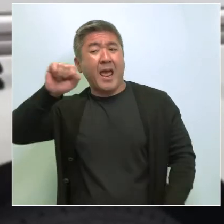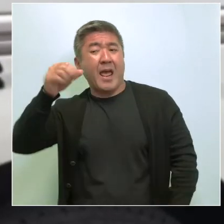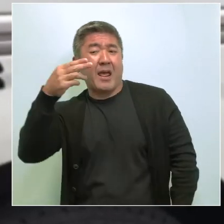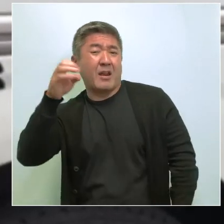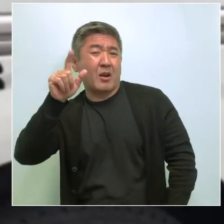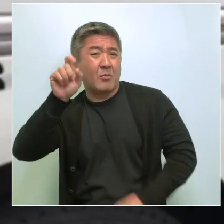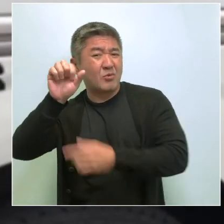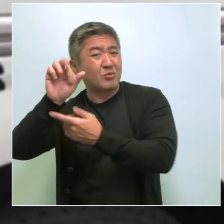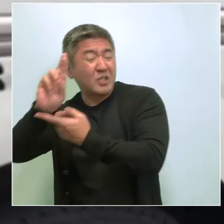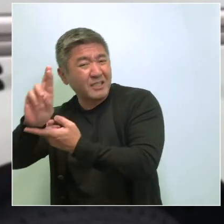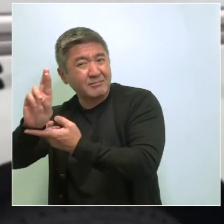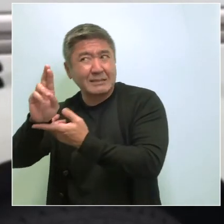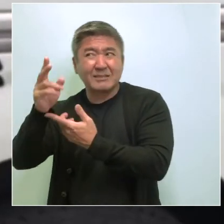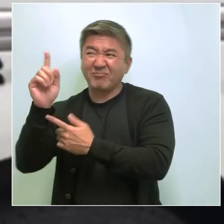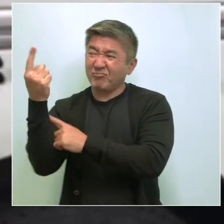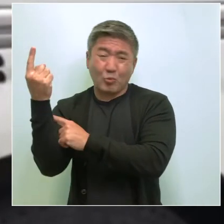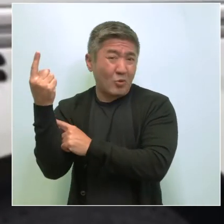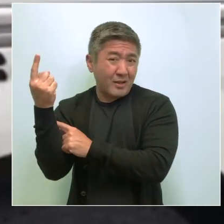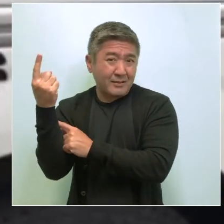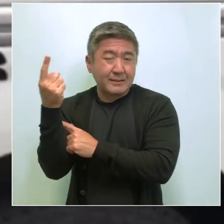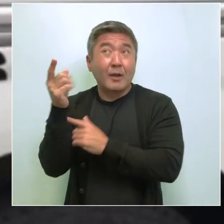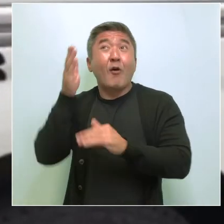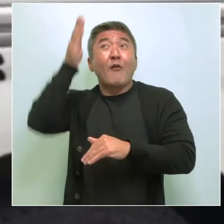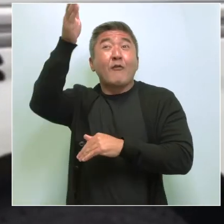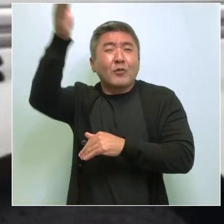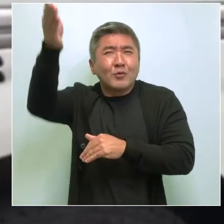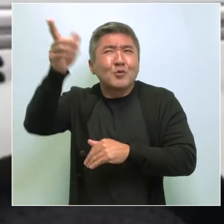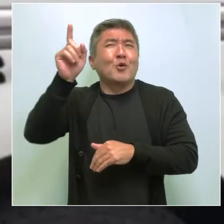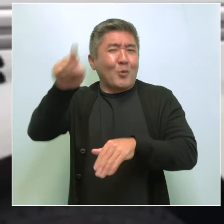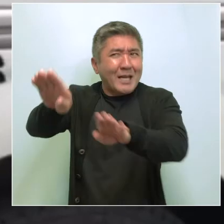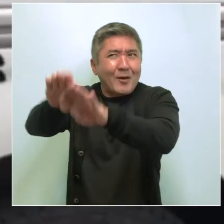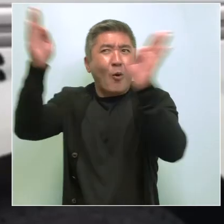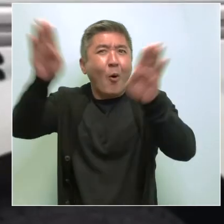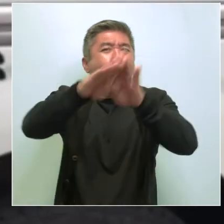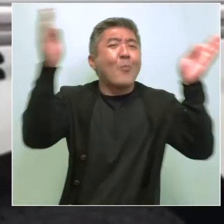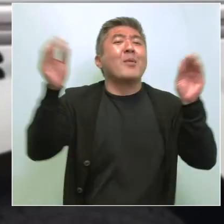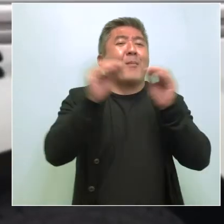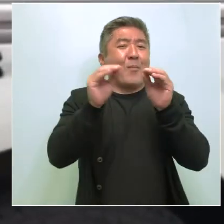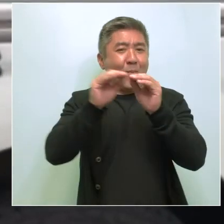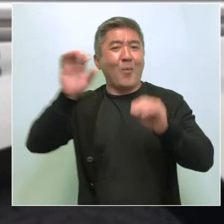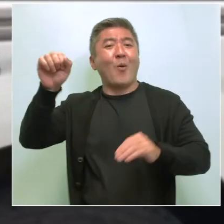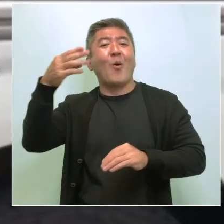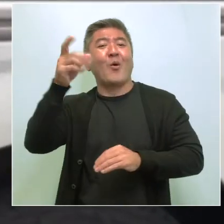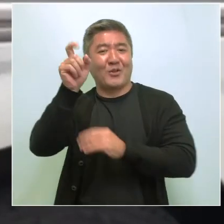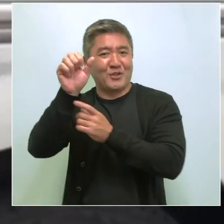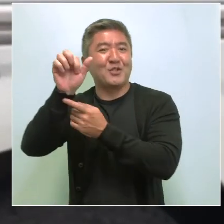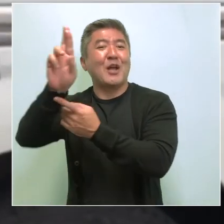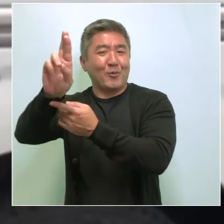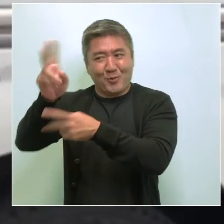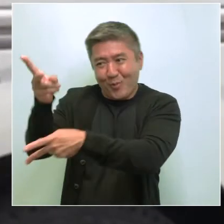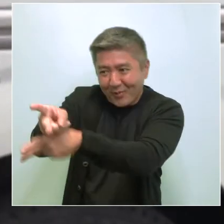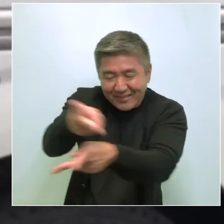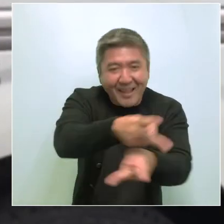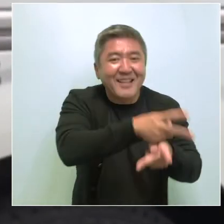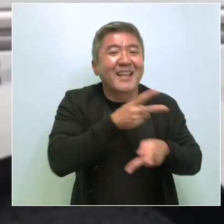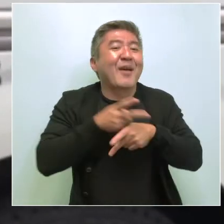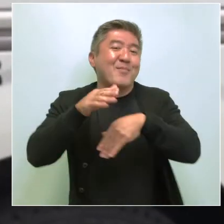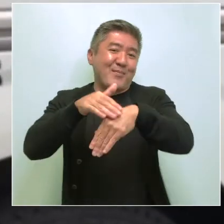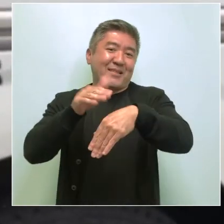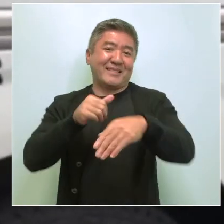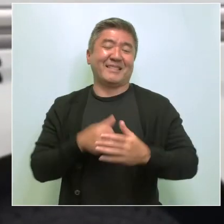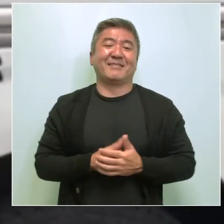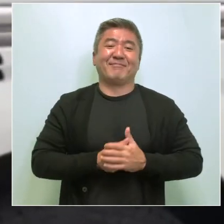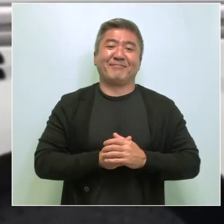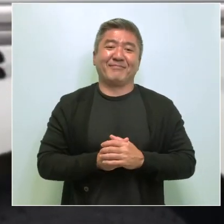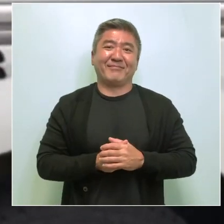animal shelter, control shelter. But hopefully we can change that here in the near future and look to having a place where we can take